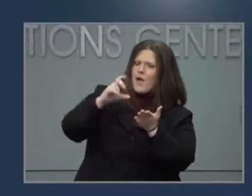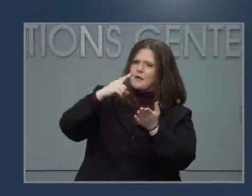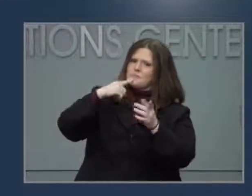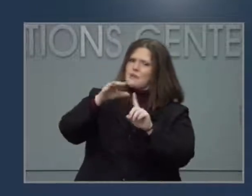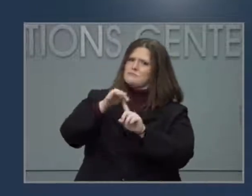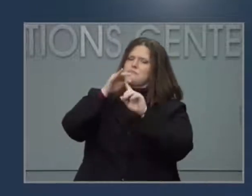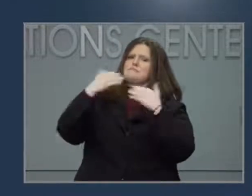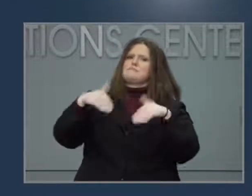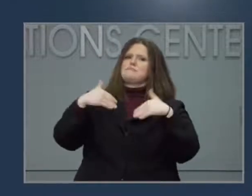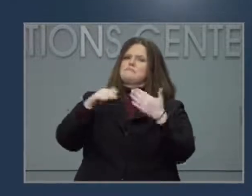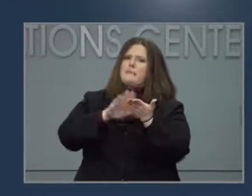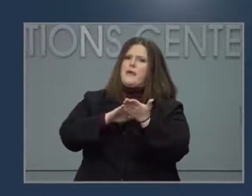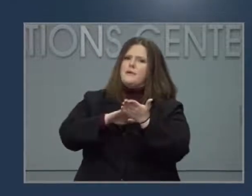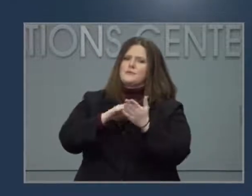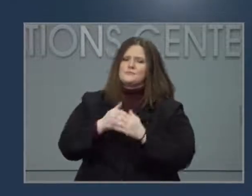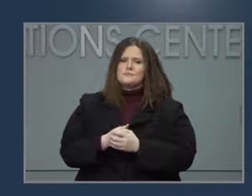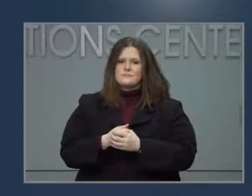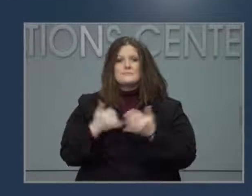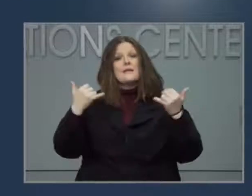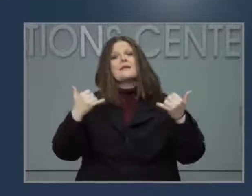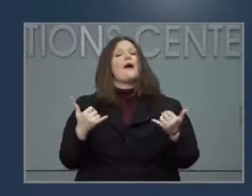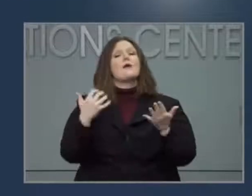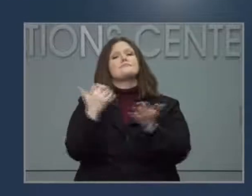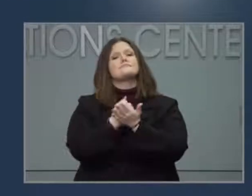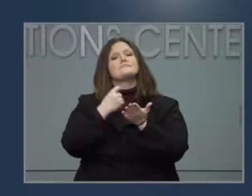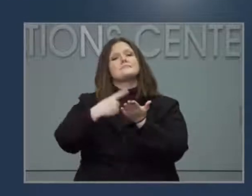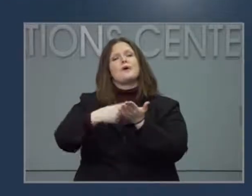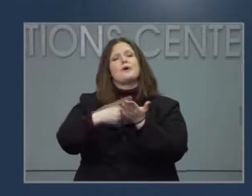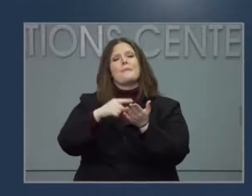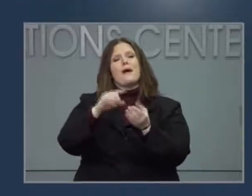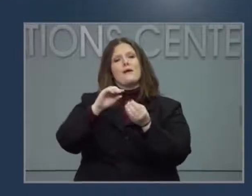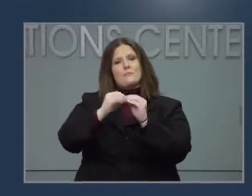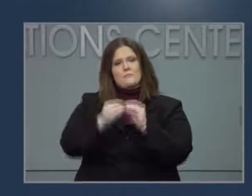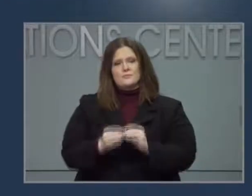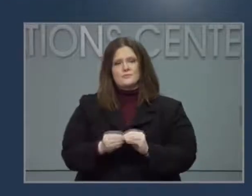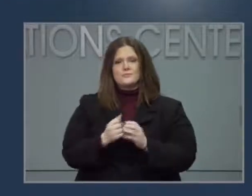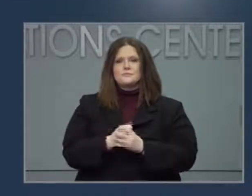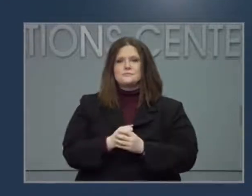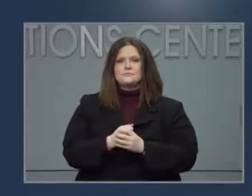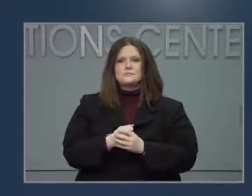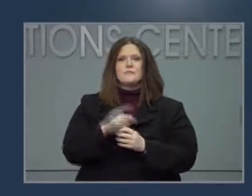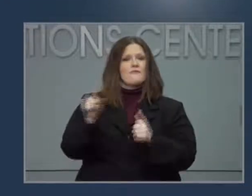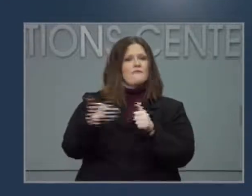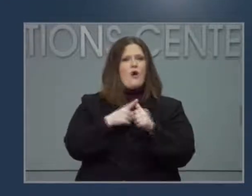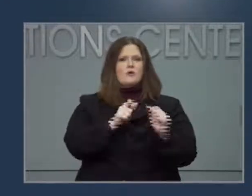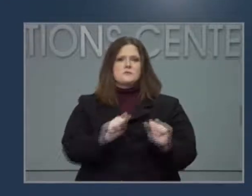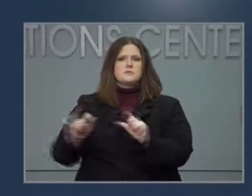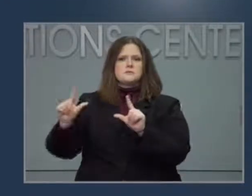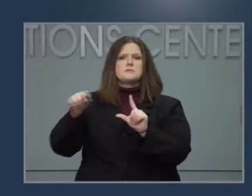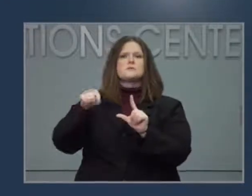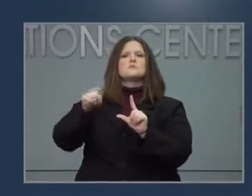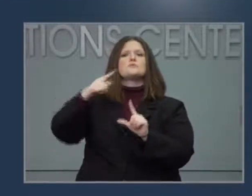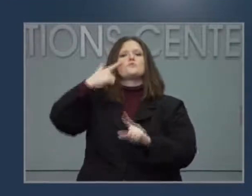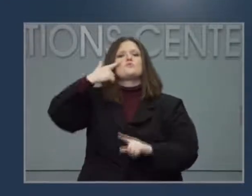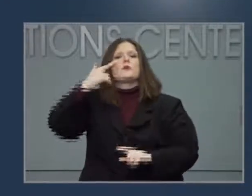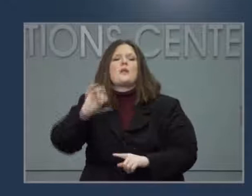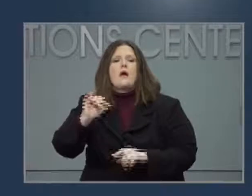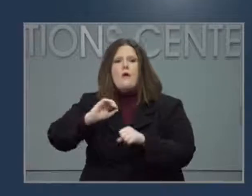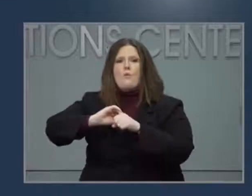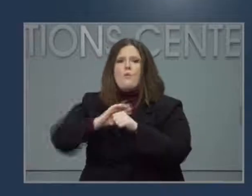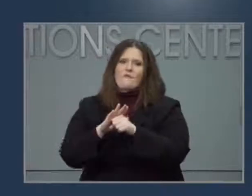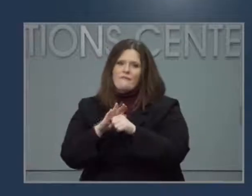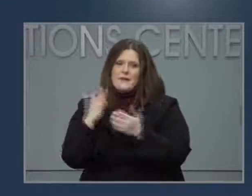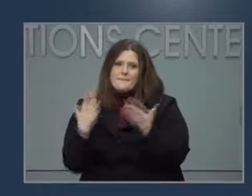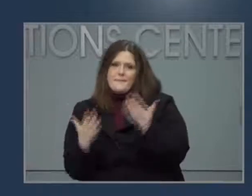today. This first graph looks at people who come to the emergency department with COVID-like symptoms. This is our